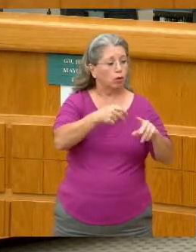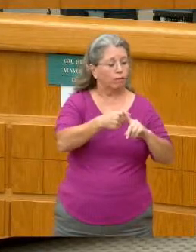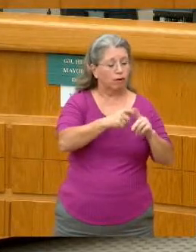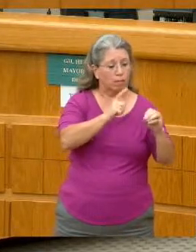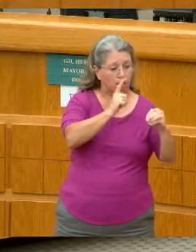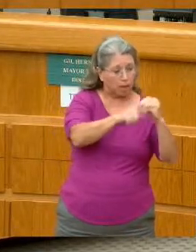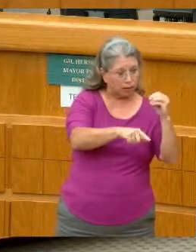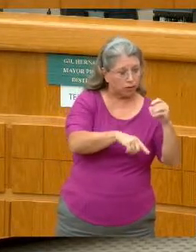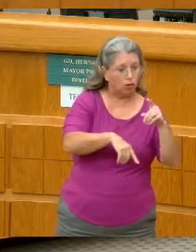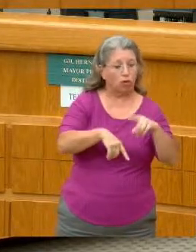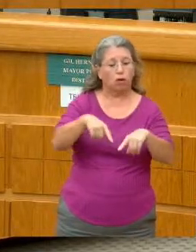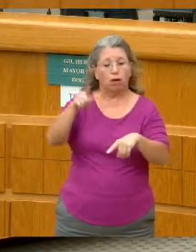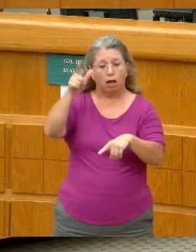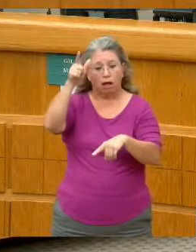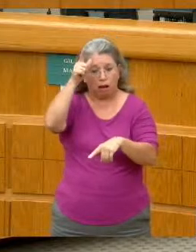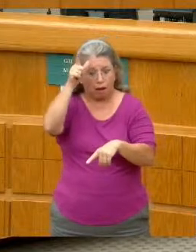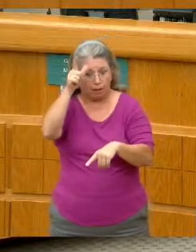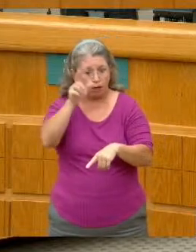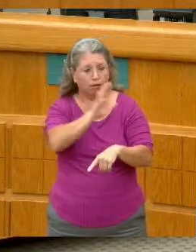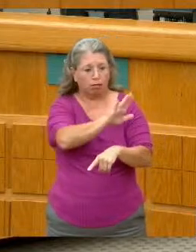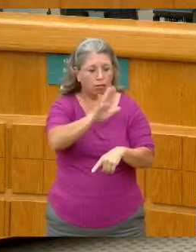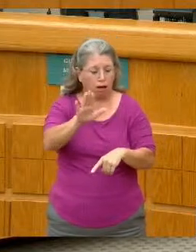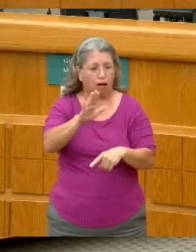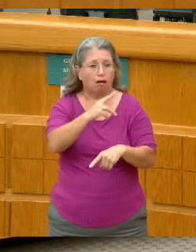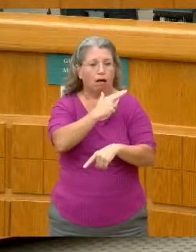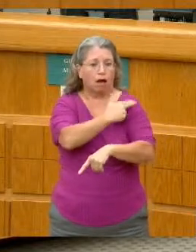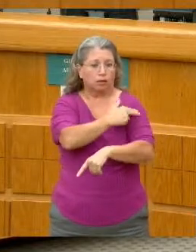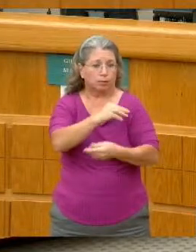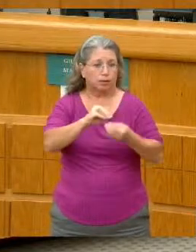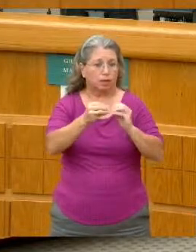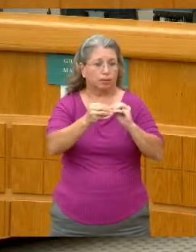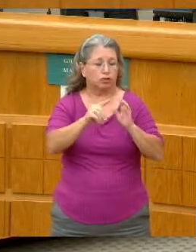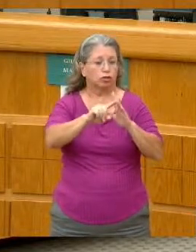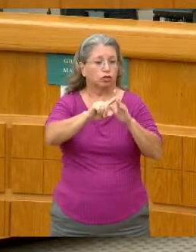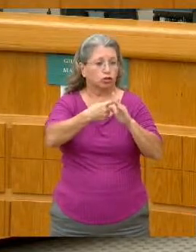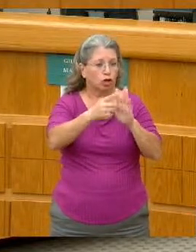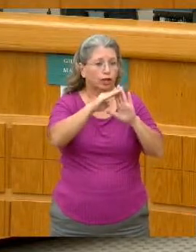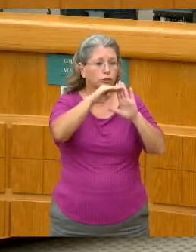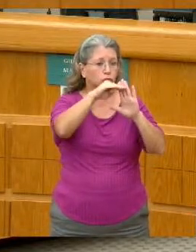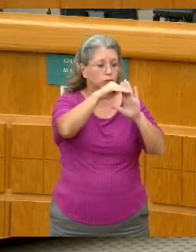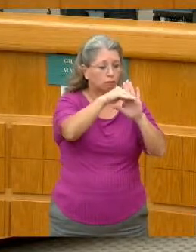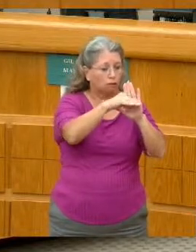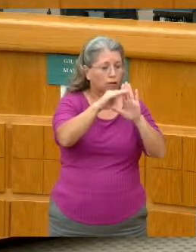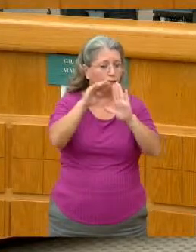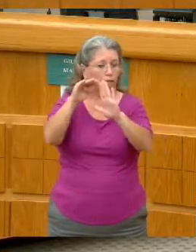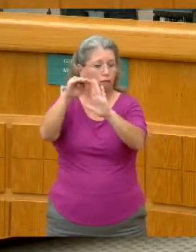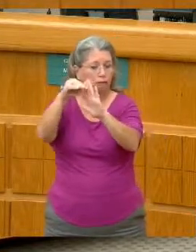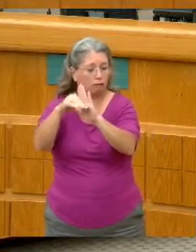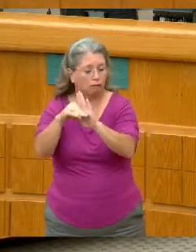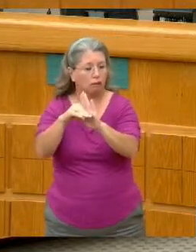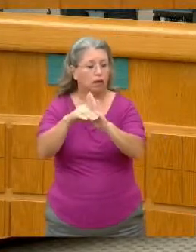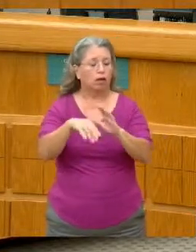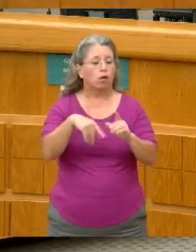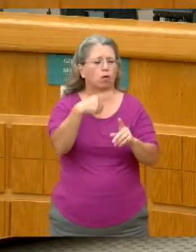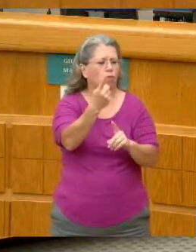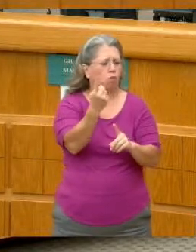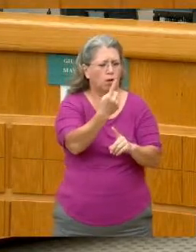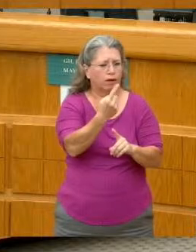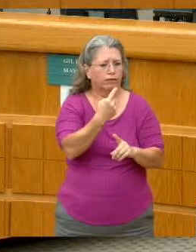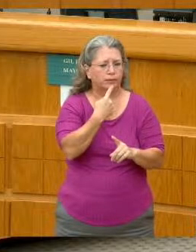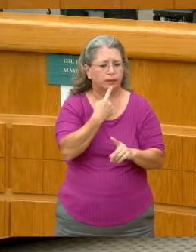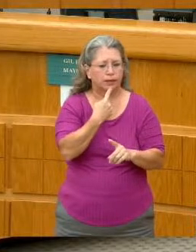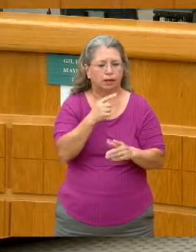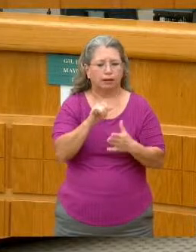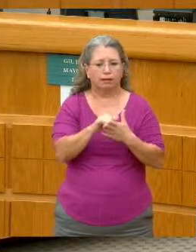that their hospitalization rates have really begun to drop. And I think one of them even said their hospitalization rate